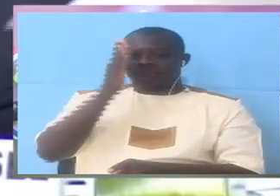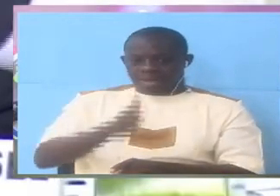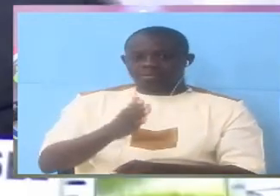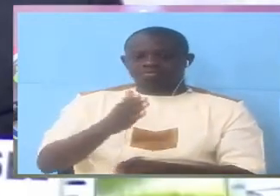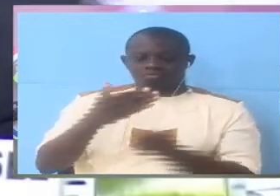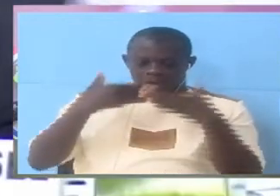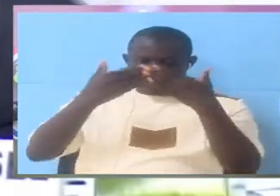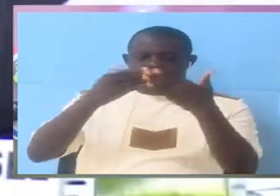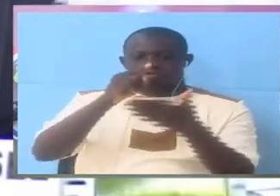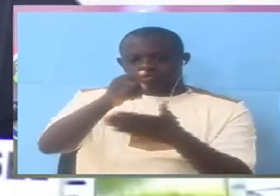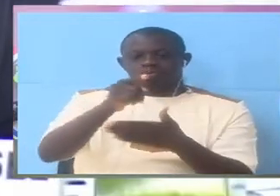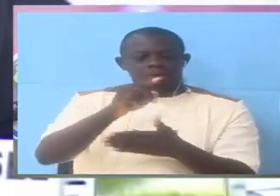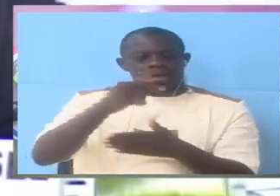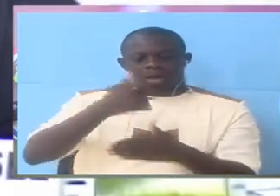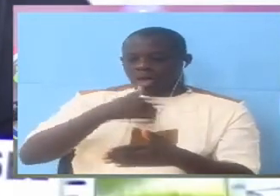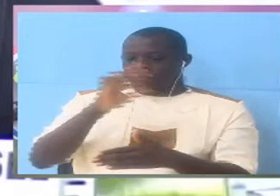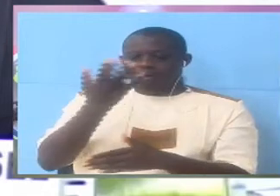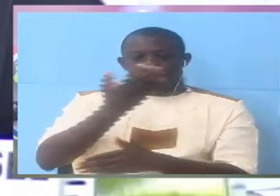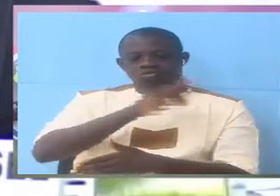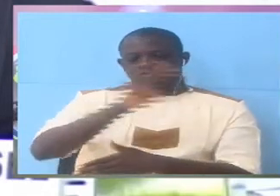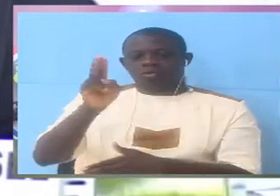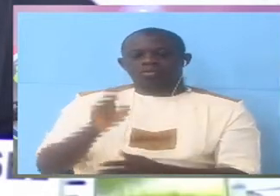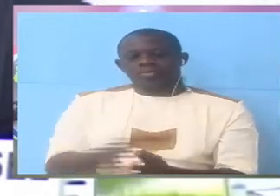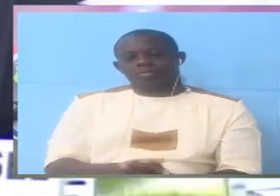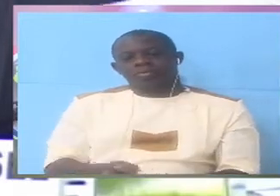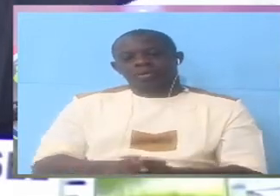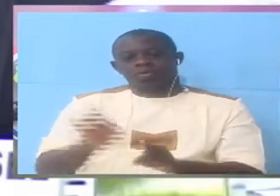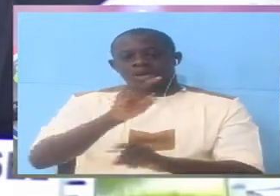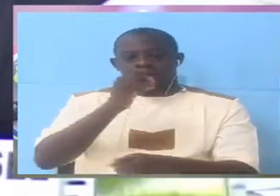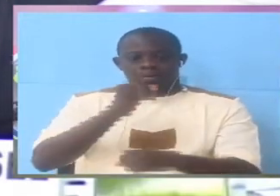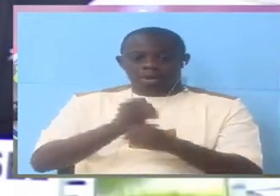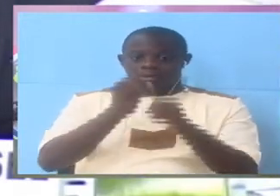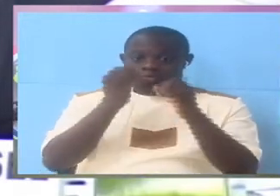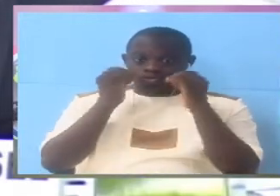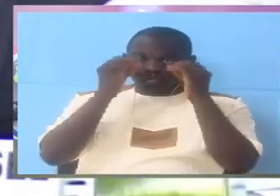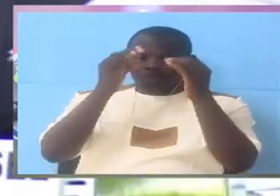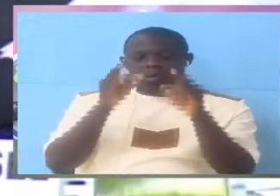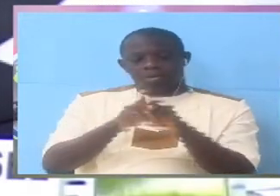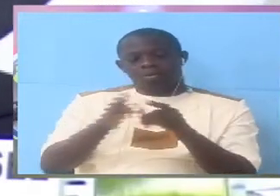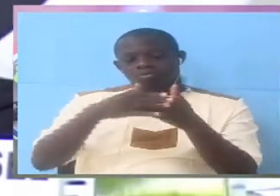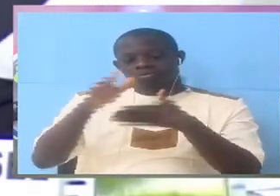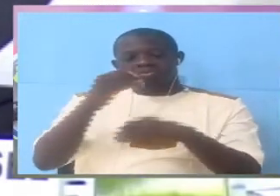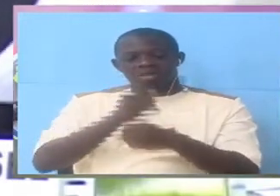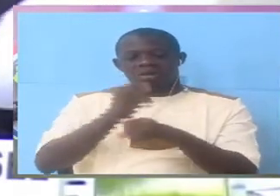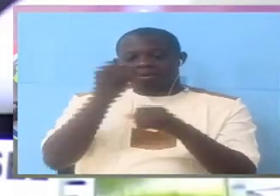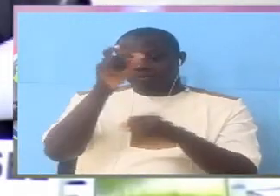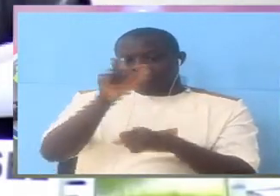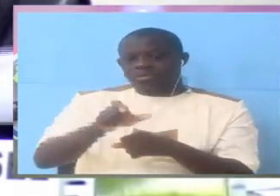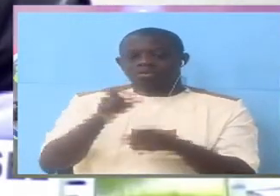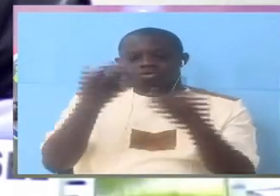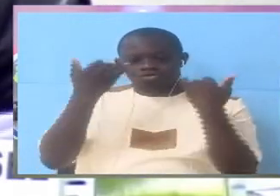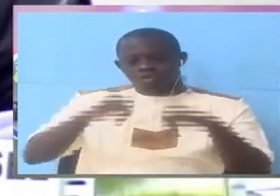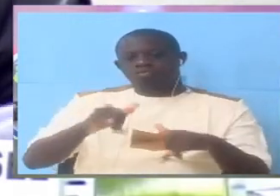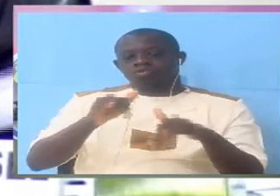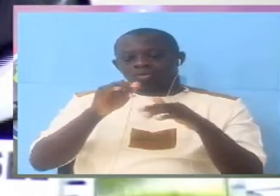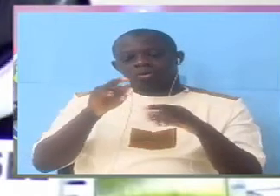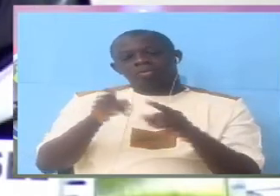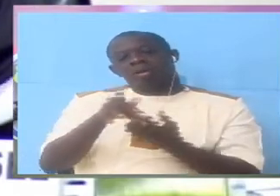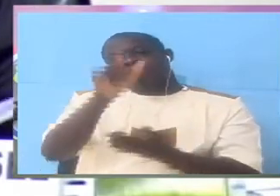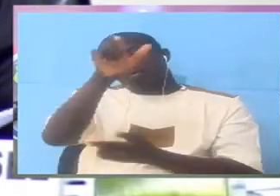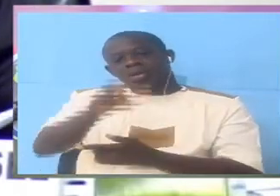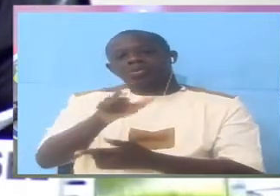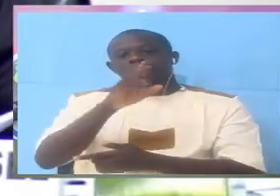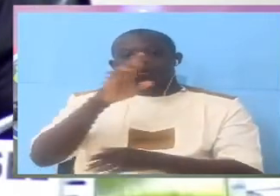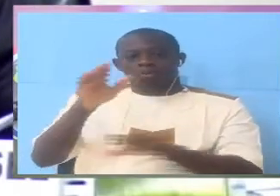what would be shocking, Mr. Witness, is that the person who participated